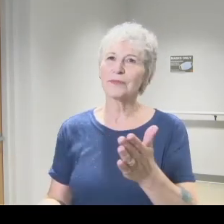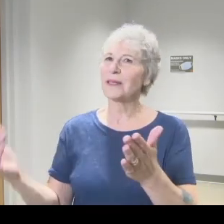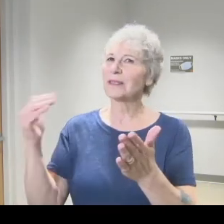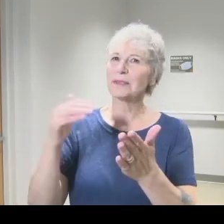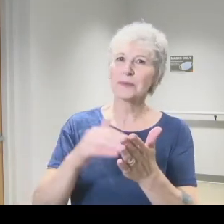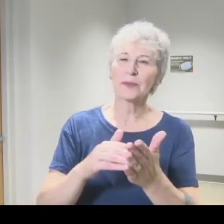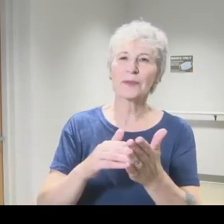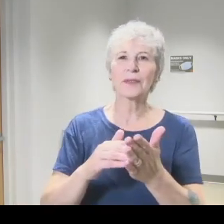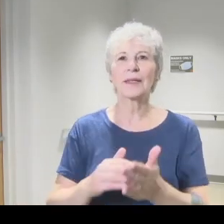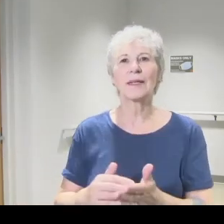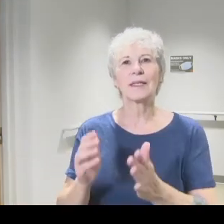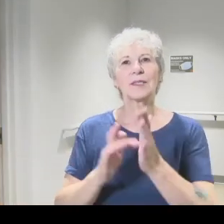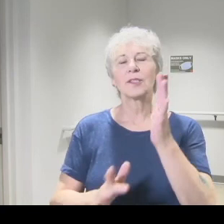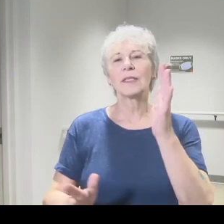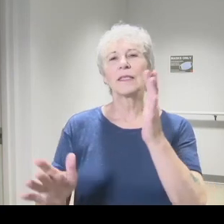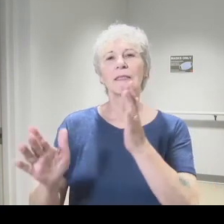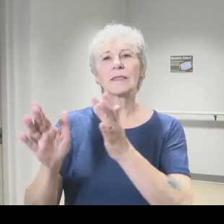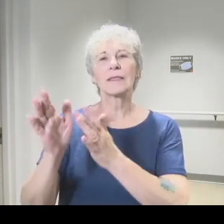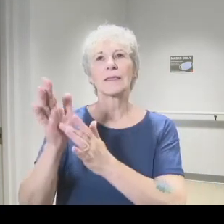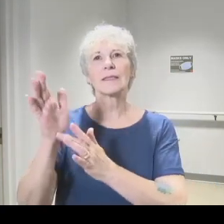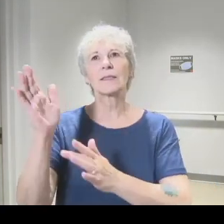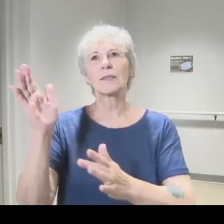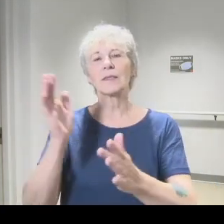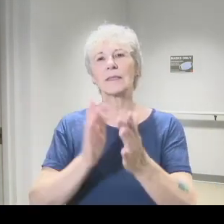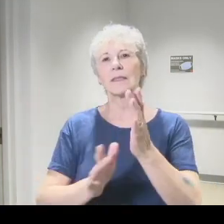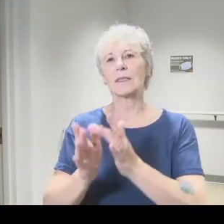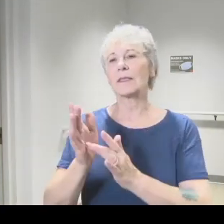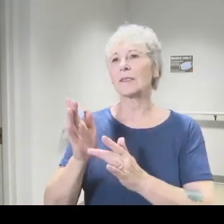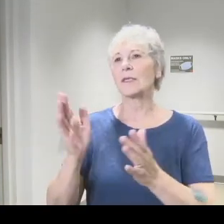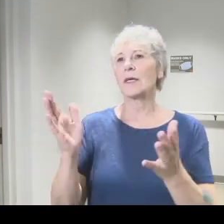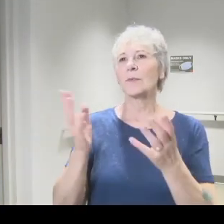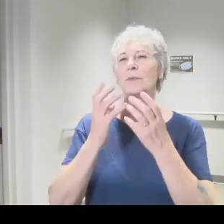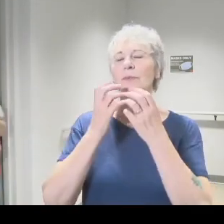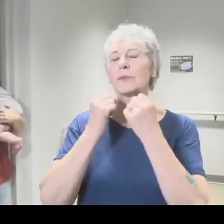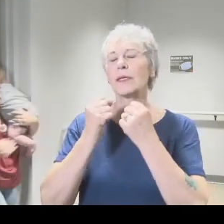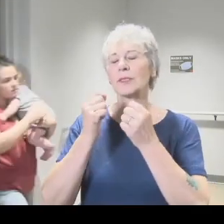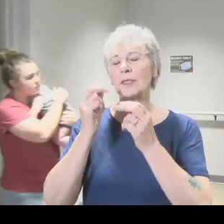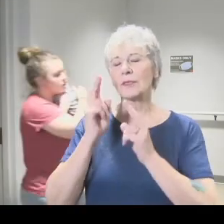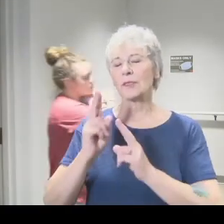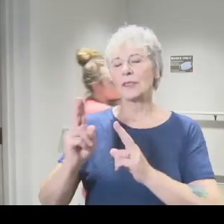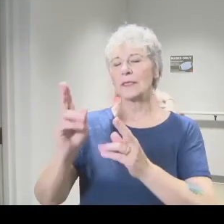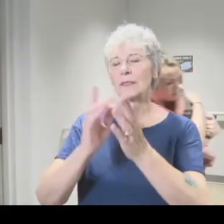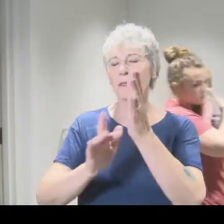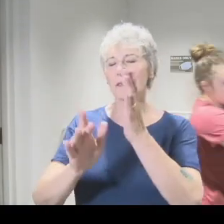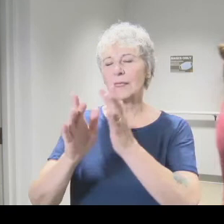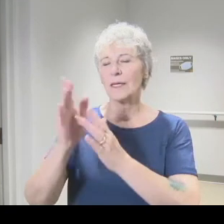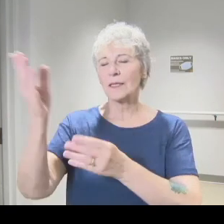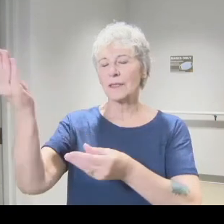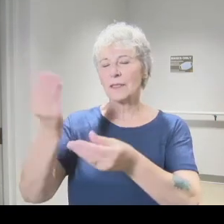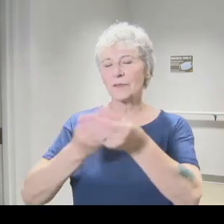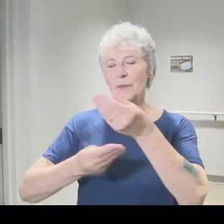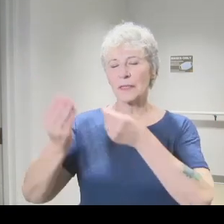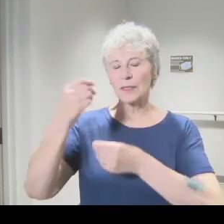o'er and o'er. Jesus, Jesus, precious Jesus,